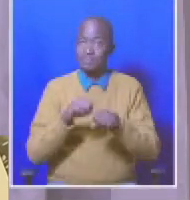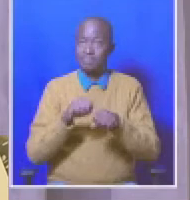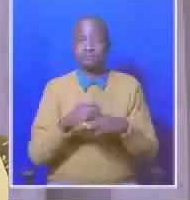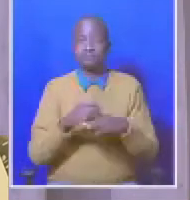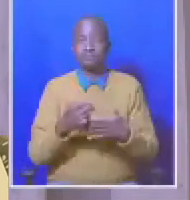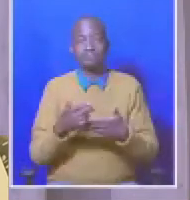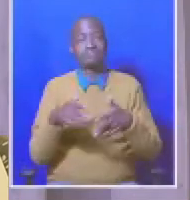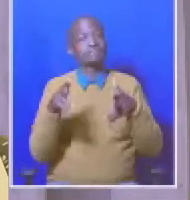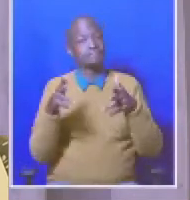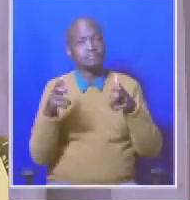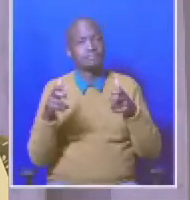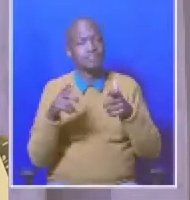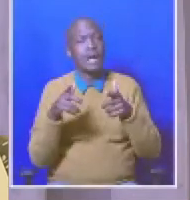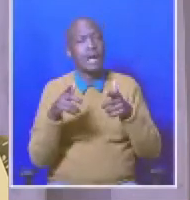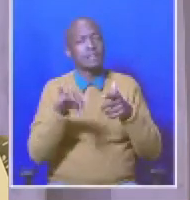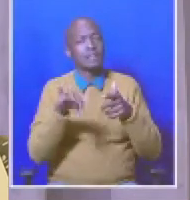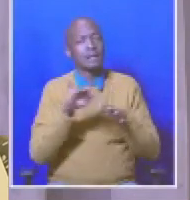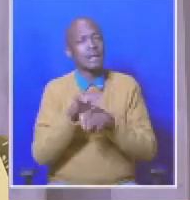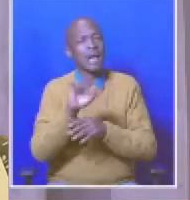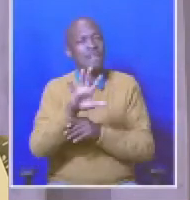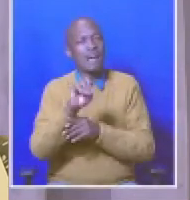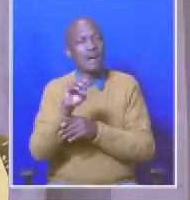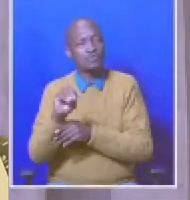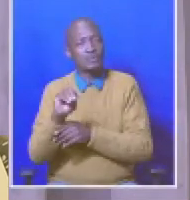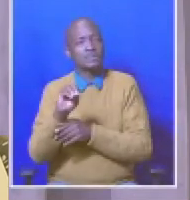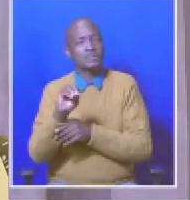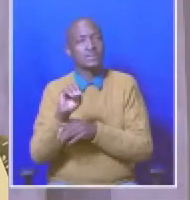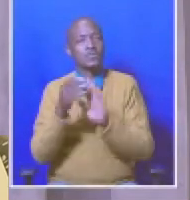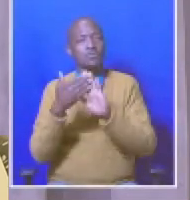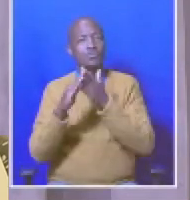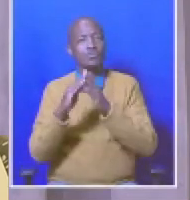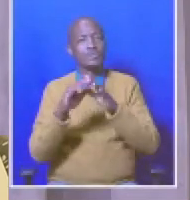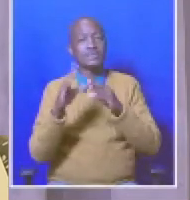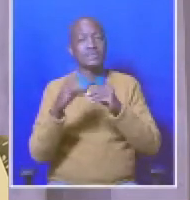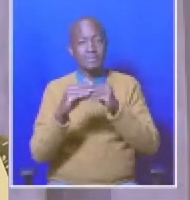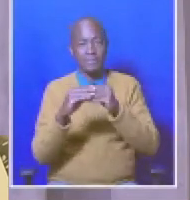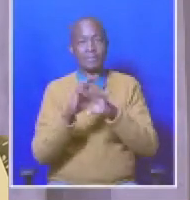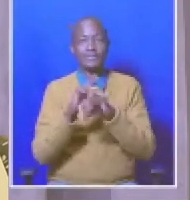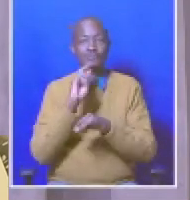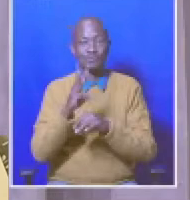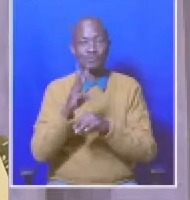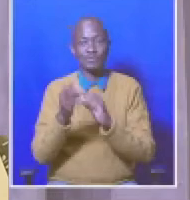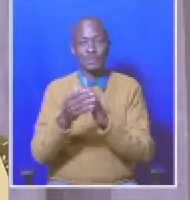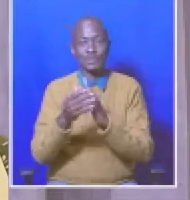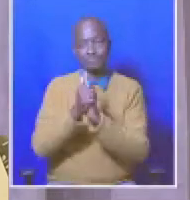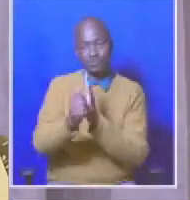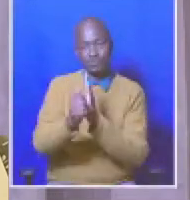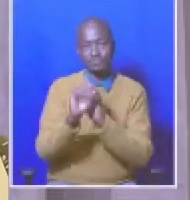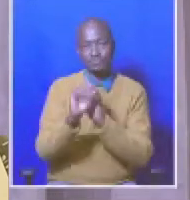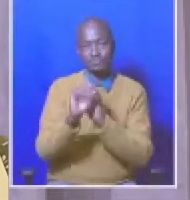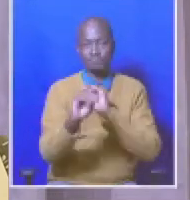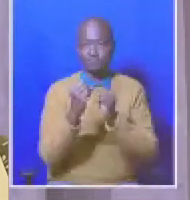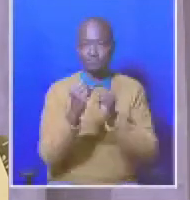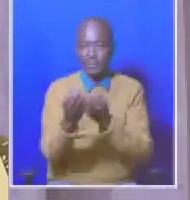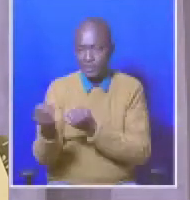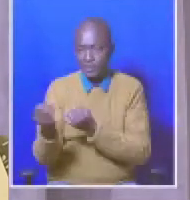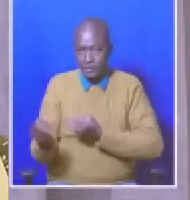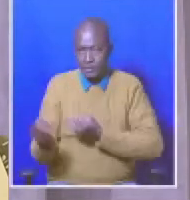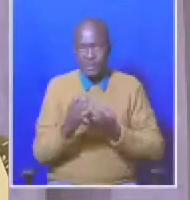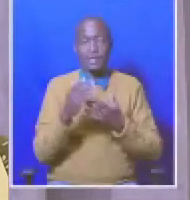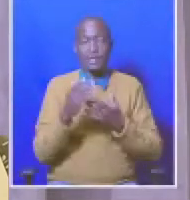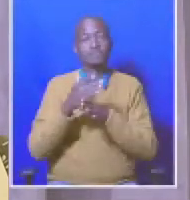that almost 500 community members will be equipped with these trade skills at the end of the current